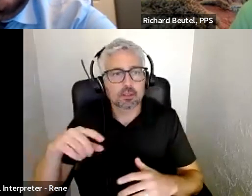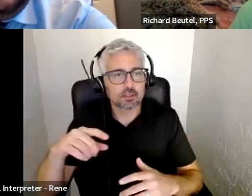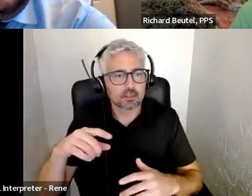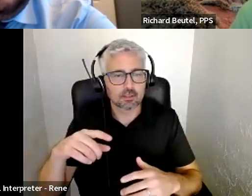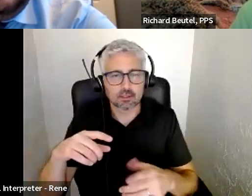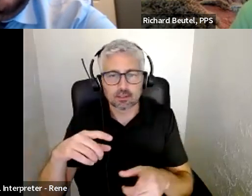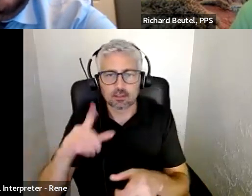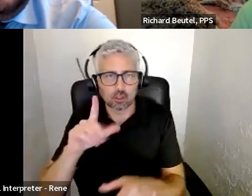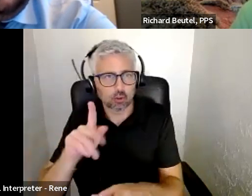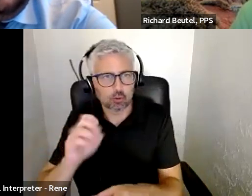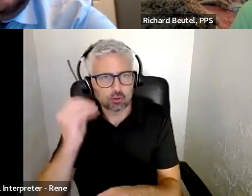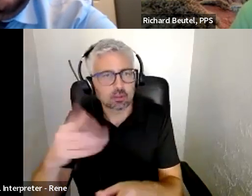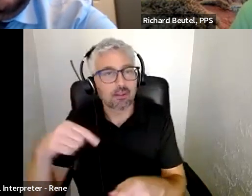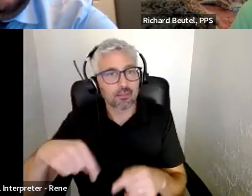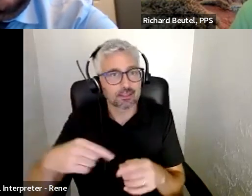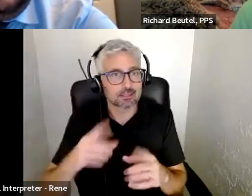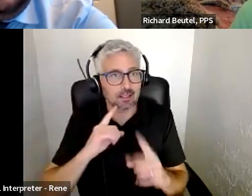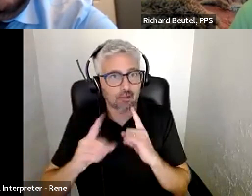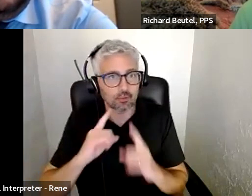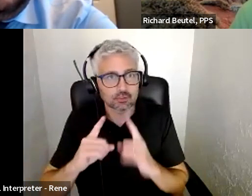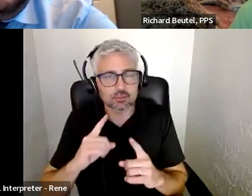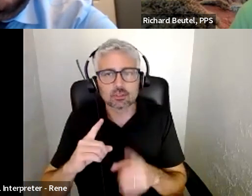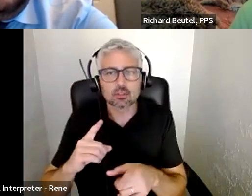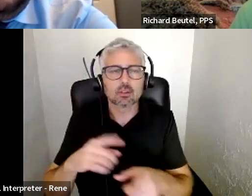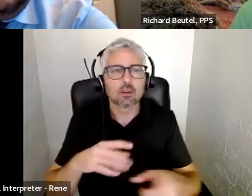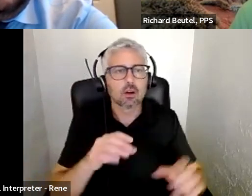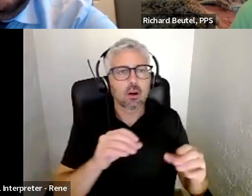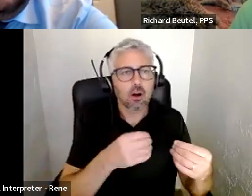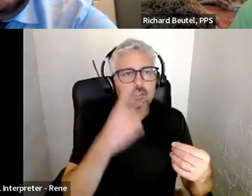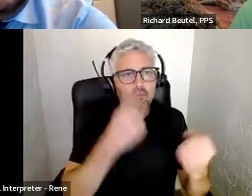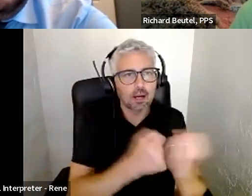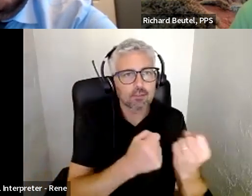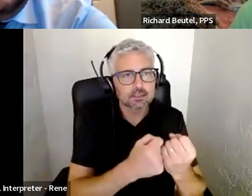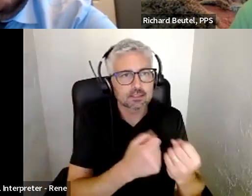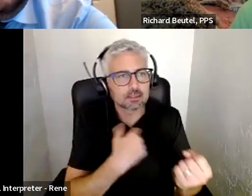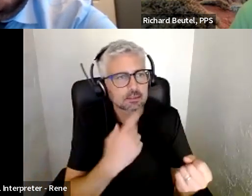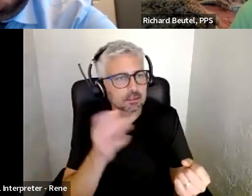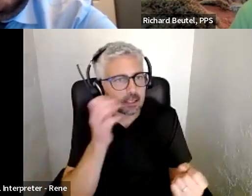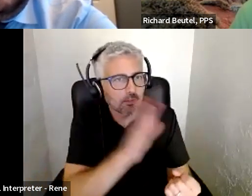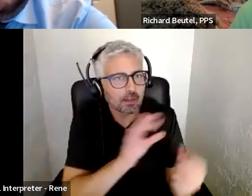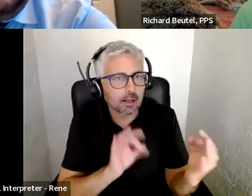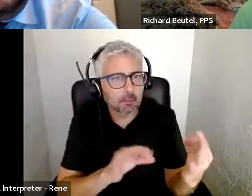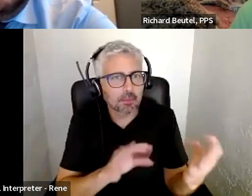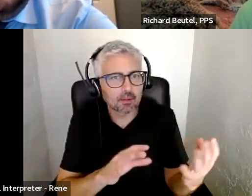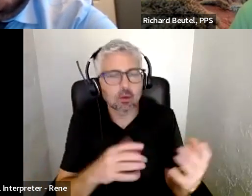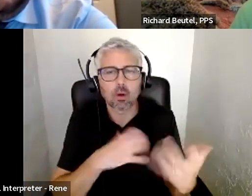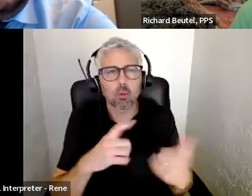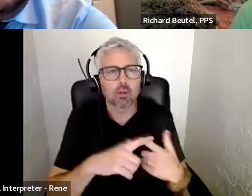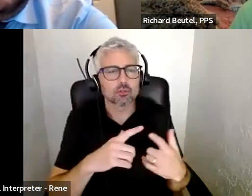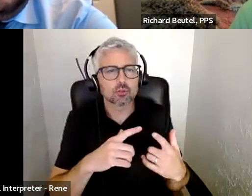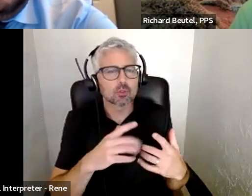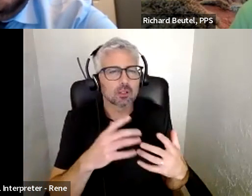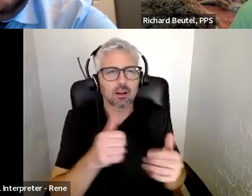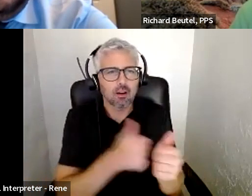this conversation and get some input from the Office of Advocacy, because I think, you know, preventing that on the front end and how we